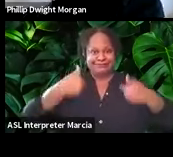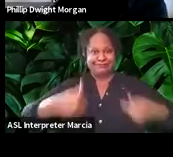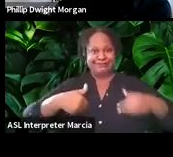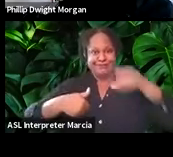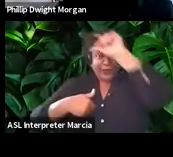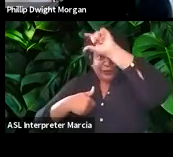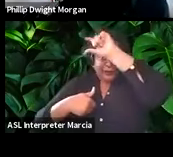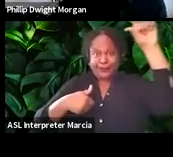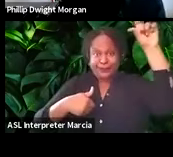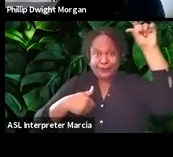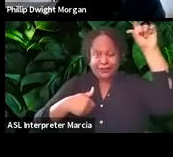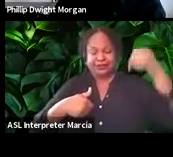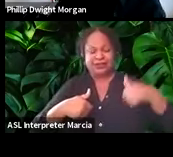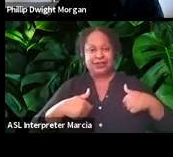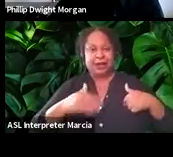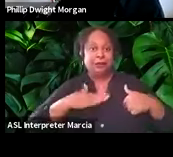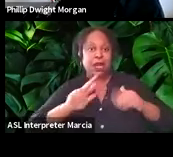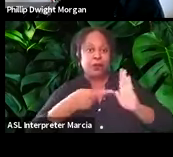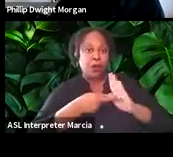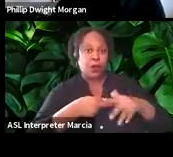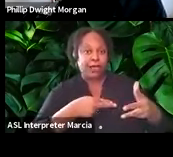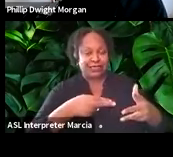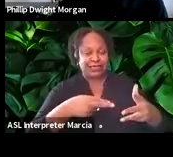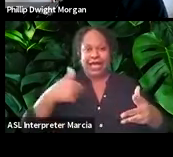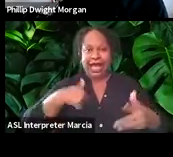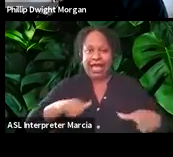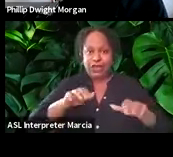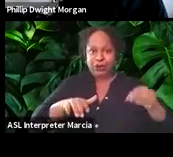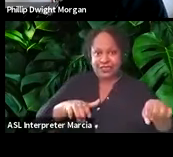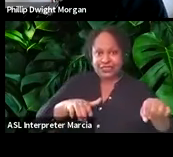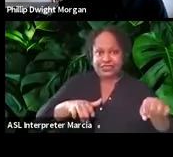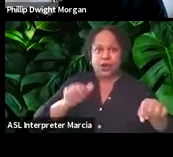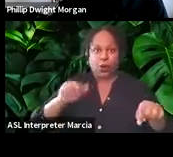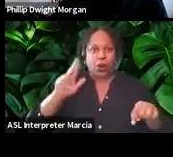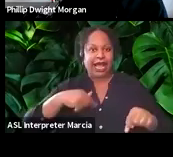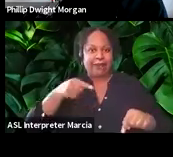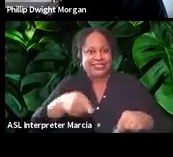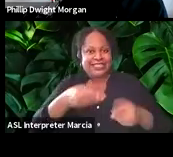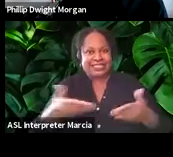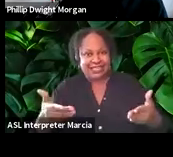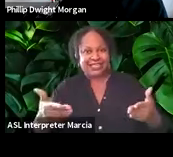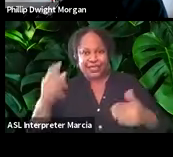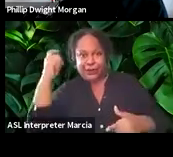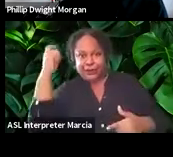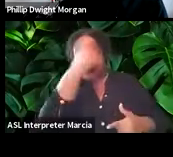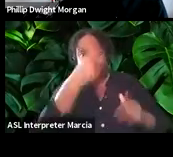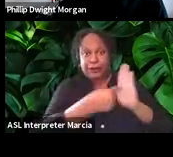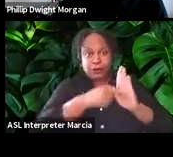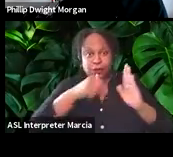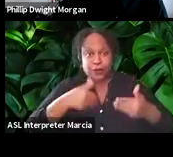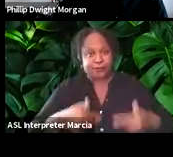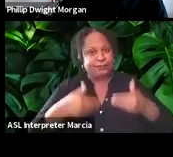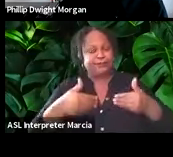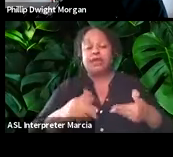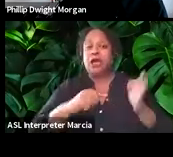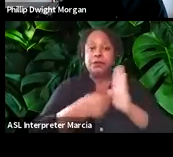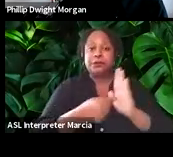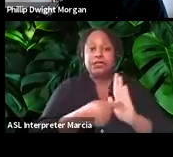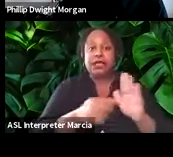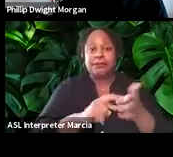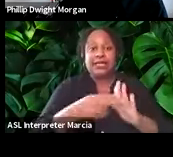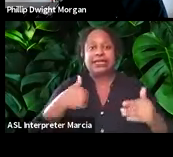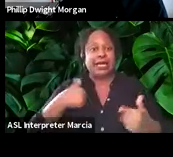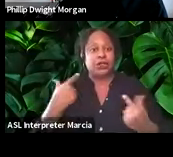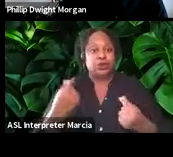says, so-and-so is so-and-so, or is this thing. Representation could be what you do in